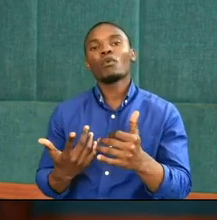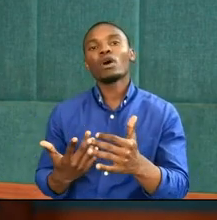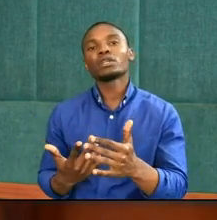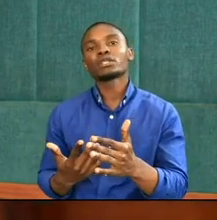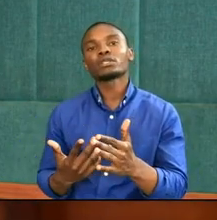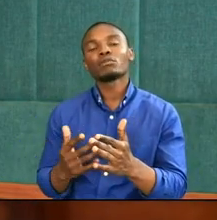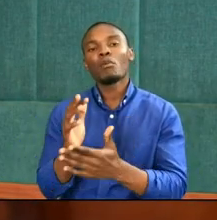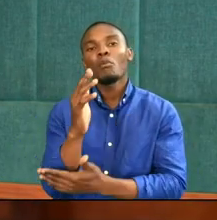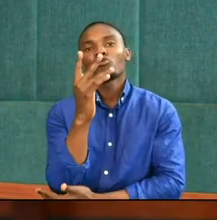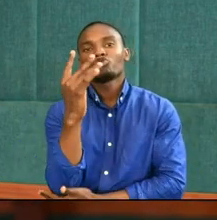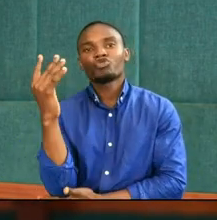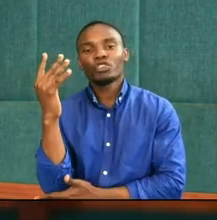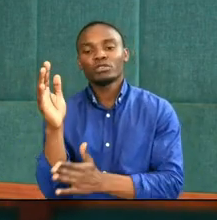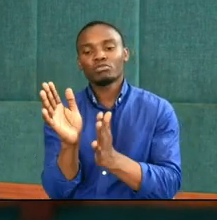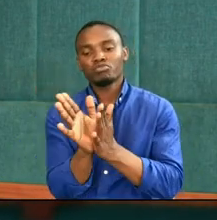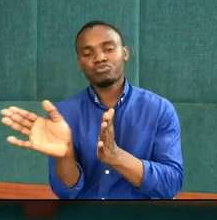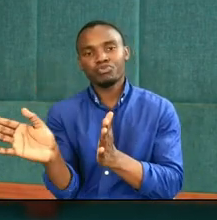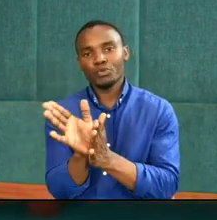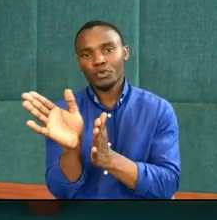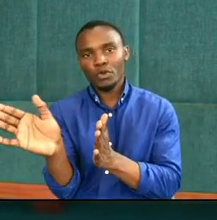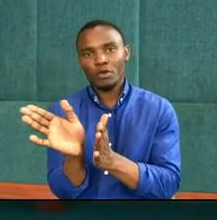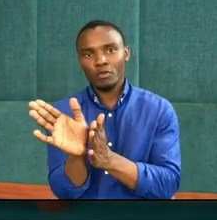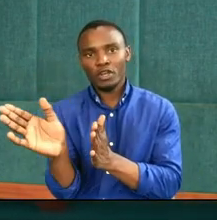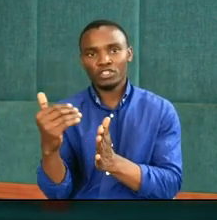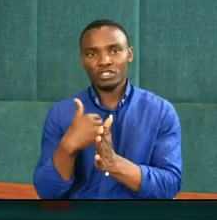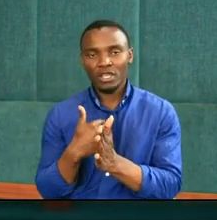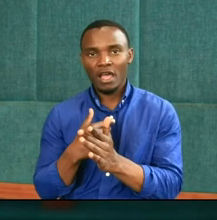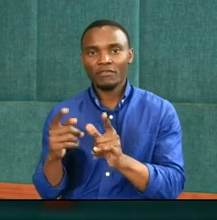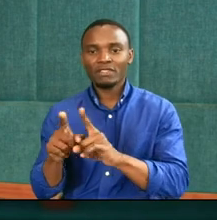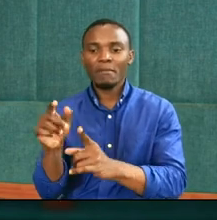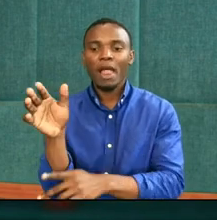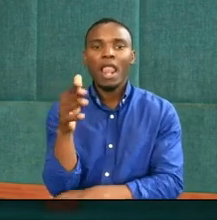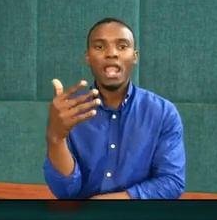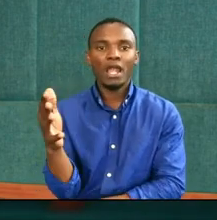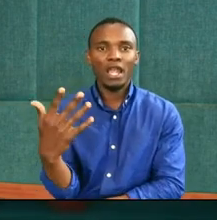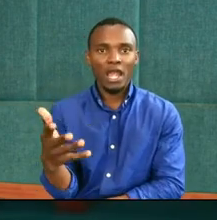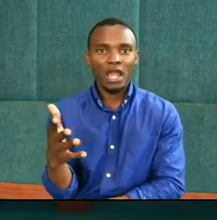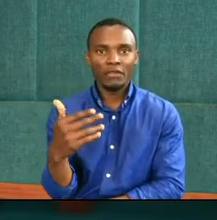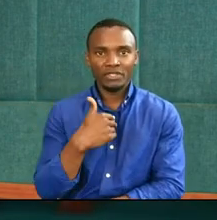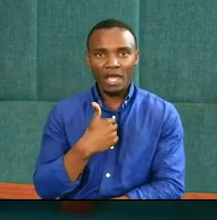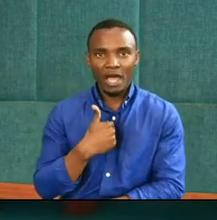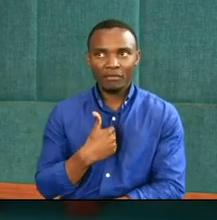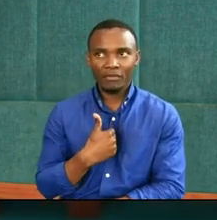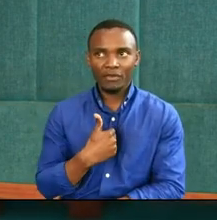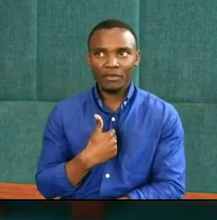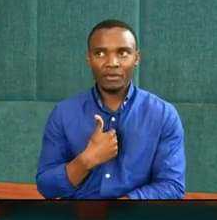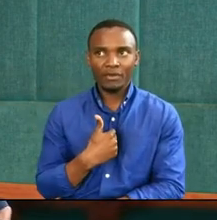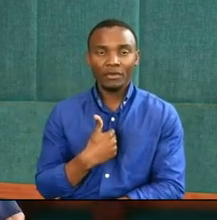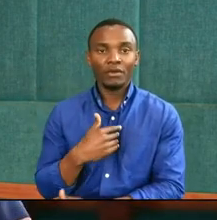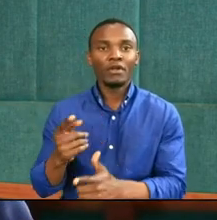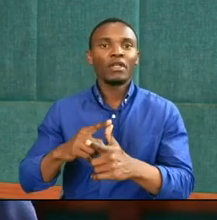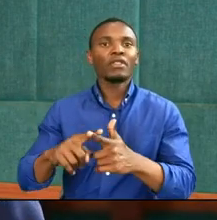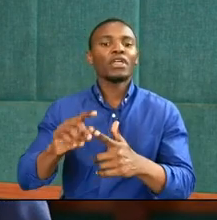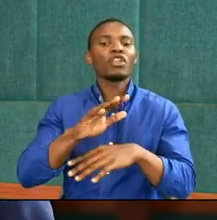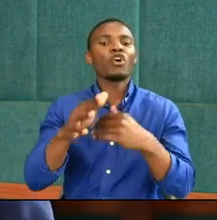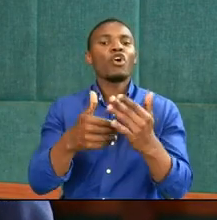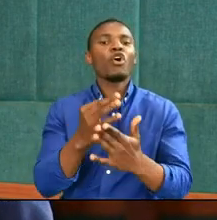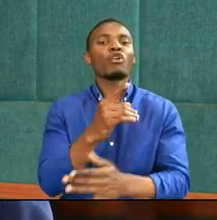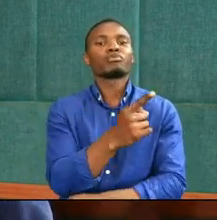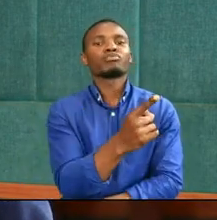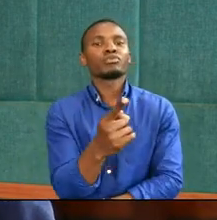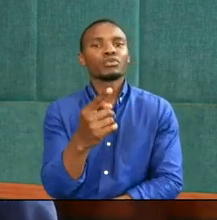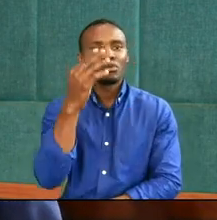when the trees start to put out little young leaves, look at what the text says. All of you